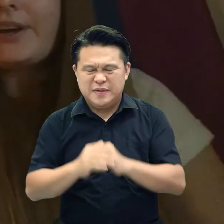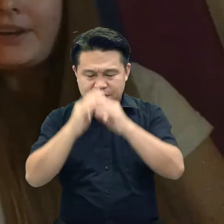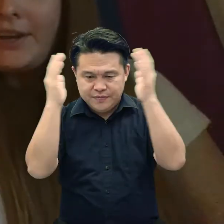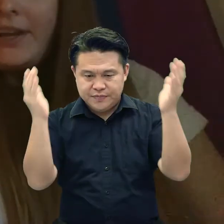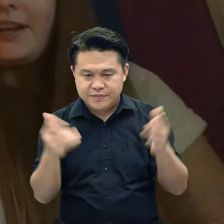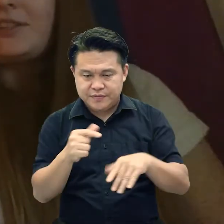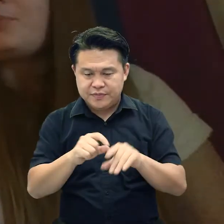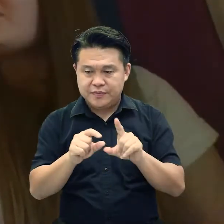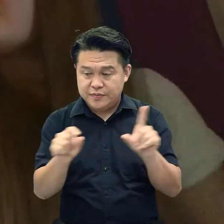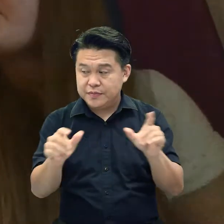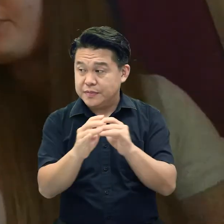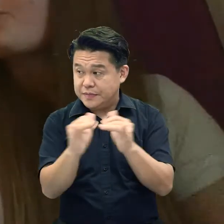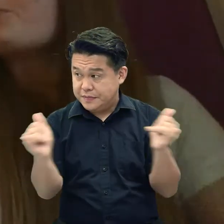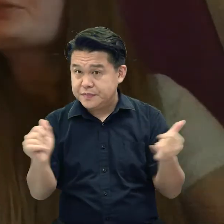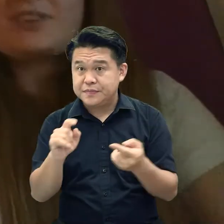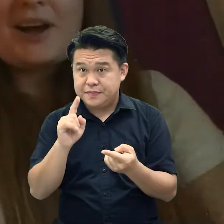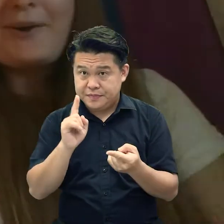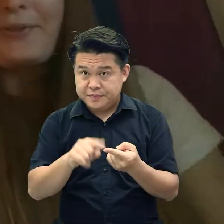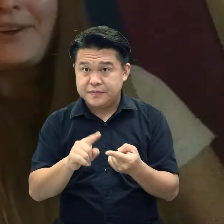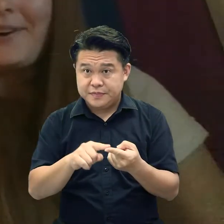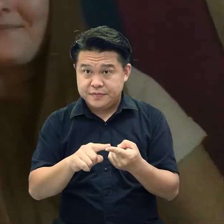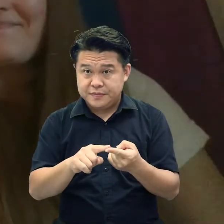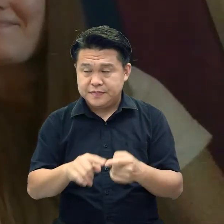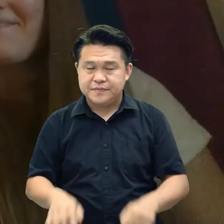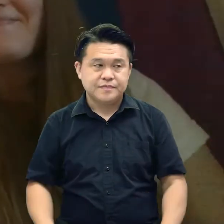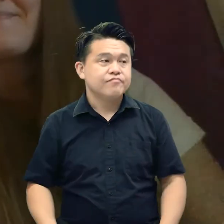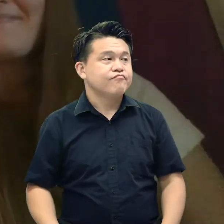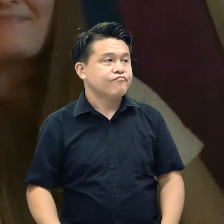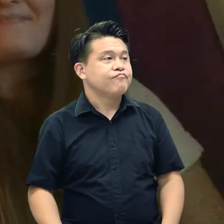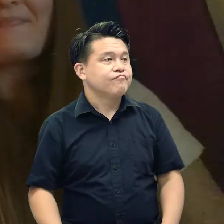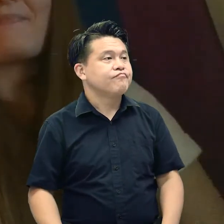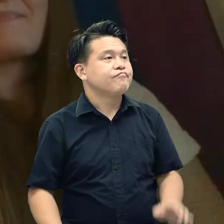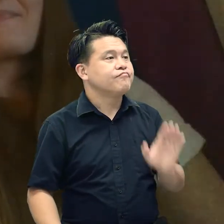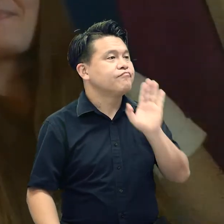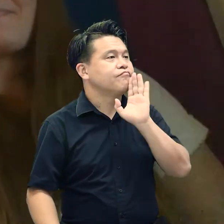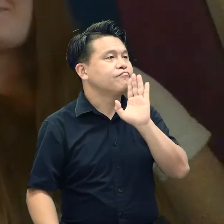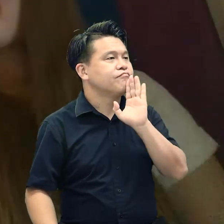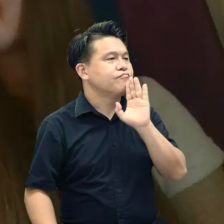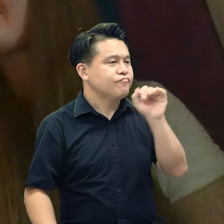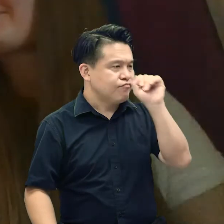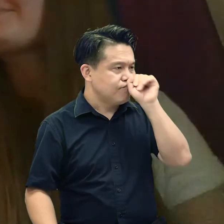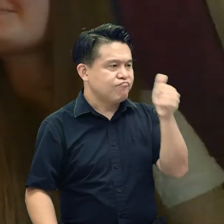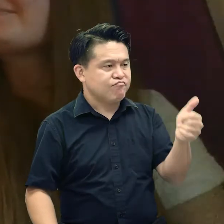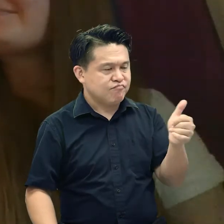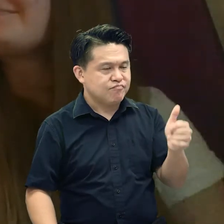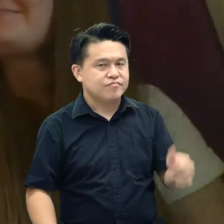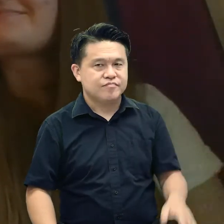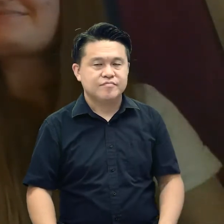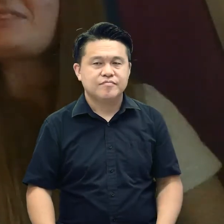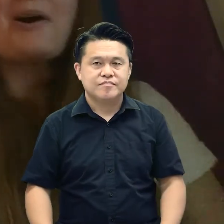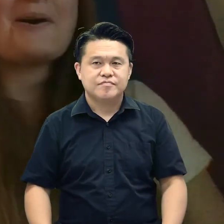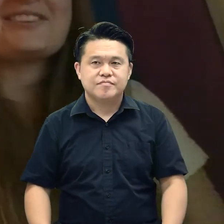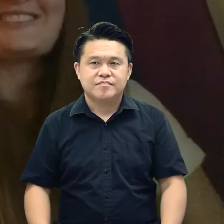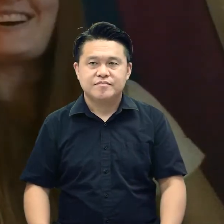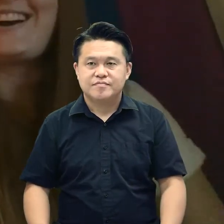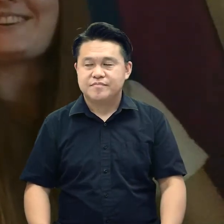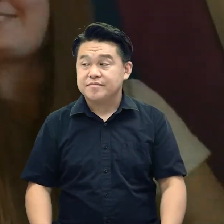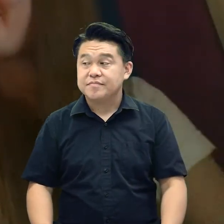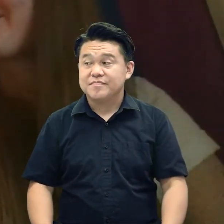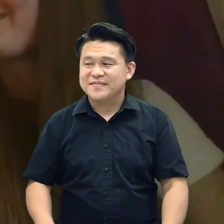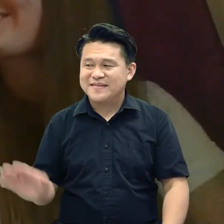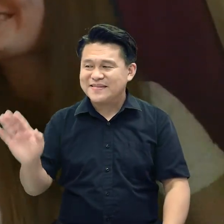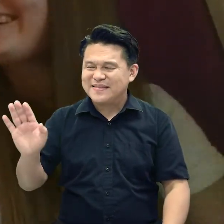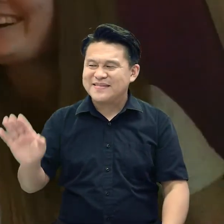the LGBT phobes out there. Yes. I think that's a very nice message. No, it's